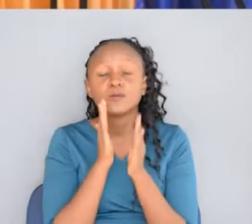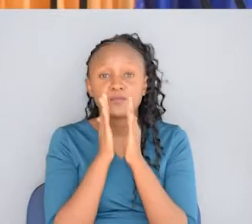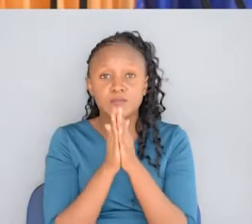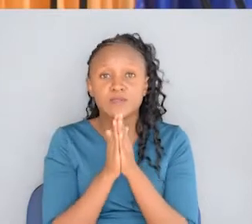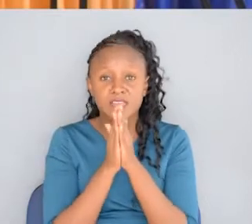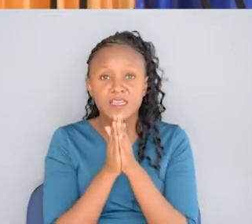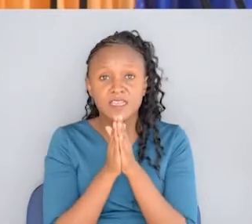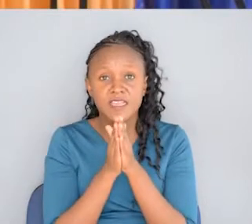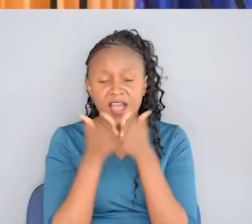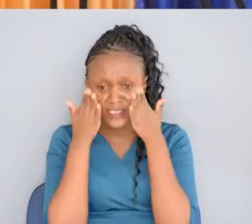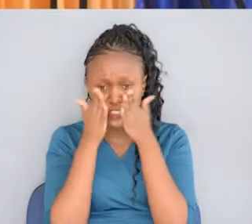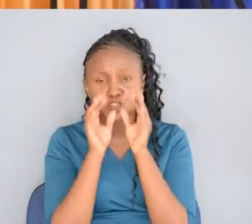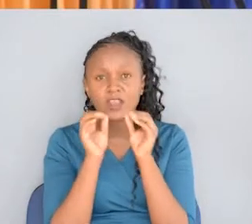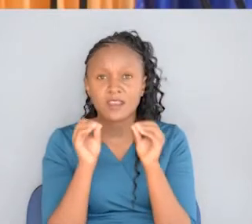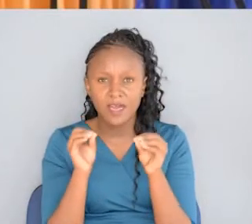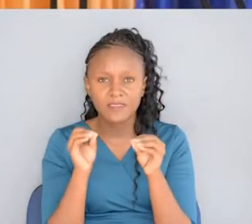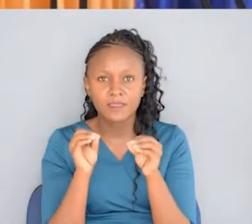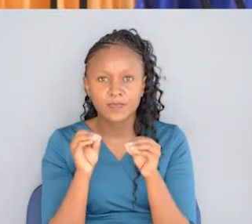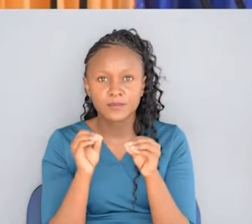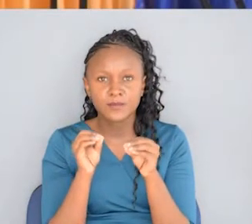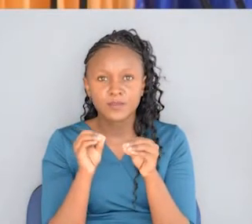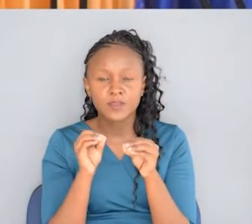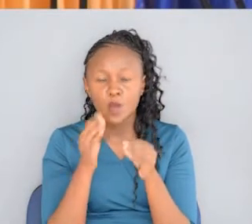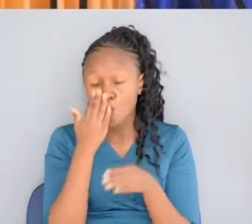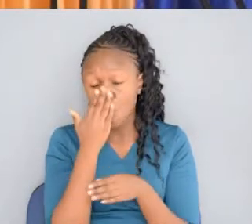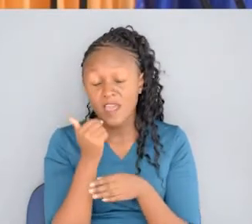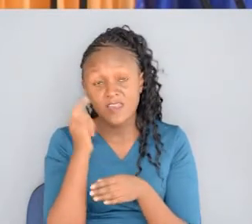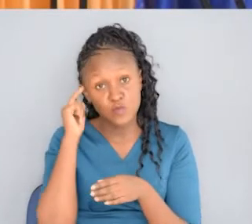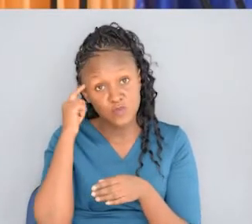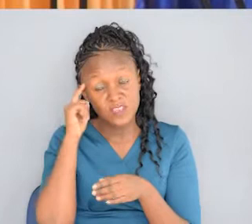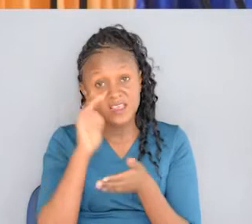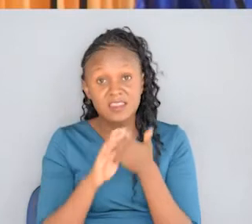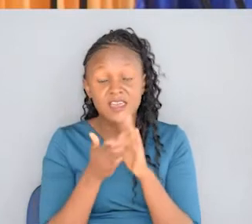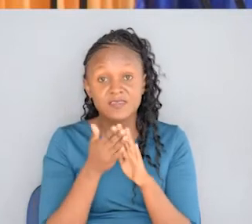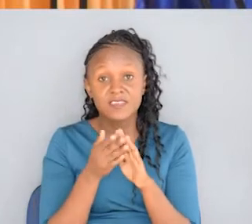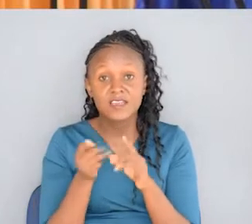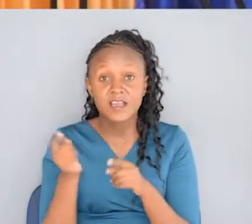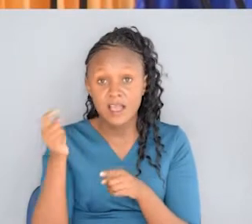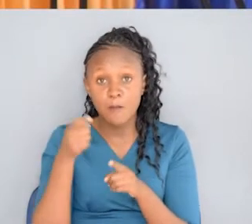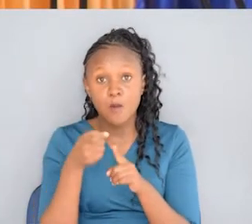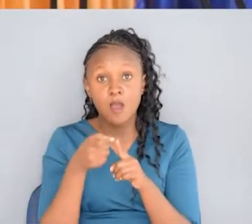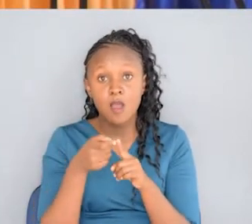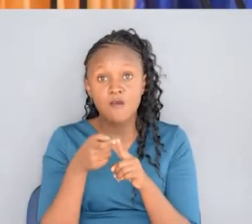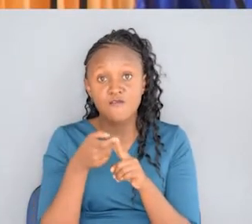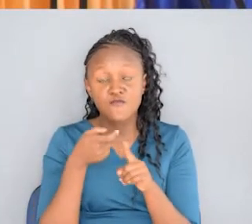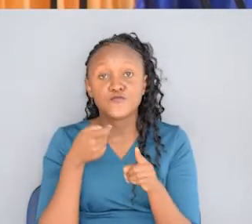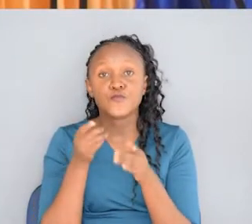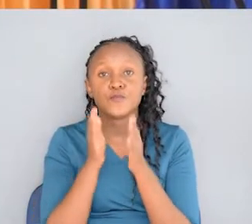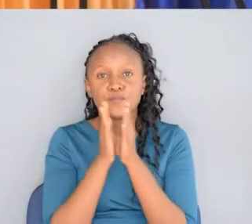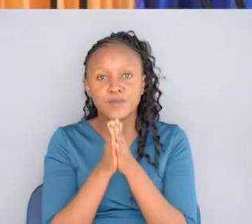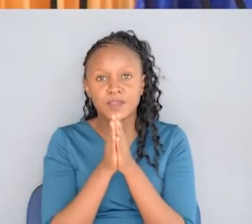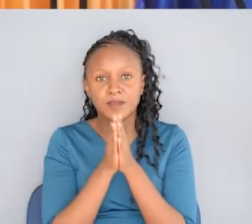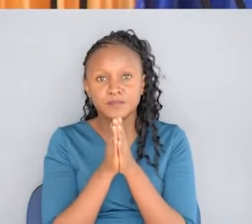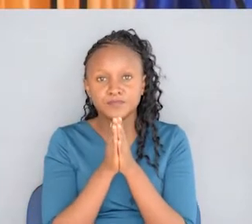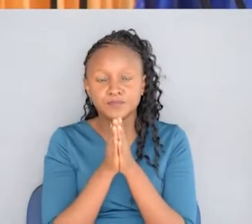nothing comes out of prayer for that day. We must be careful not to break the habit of true prayer and